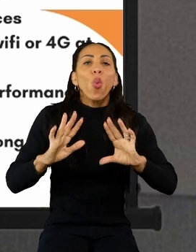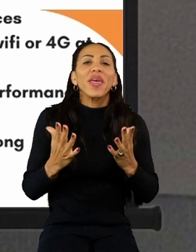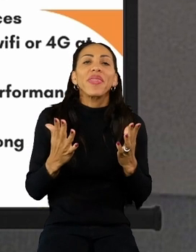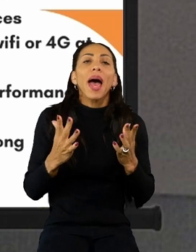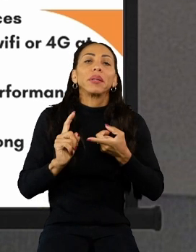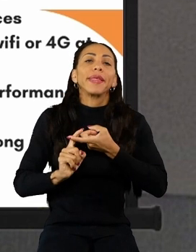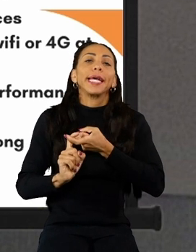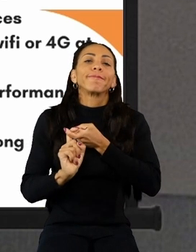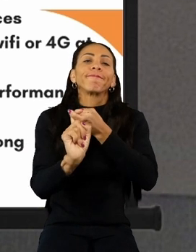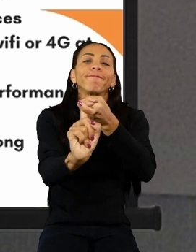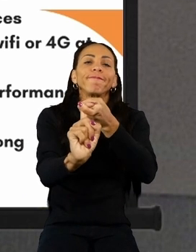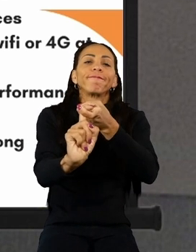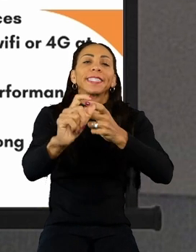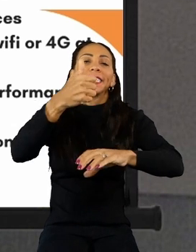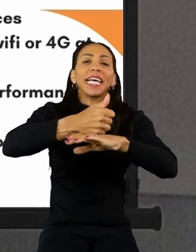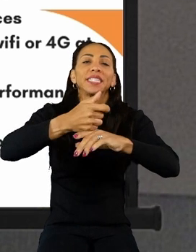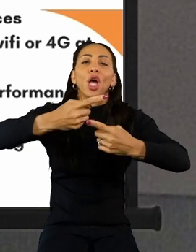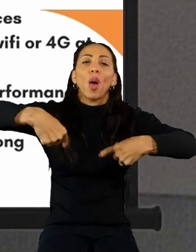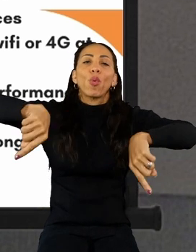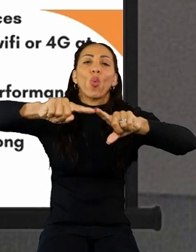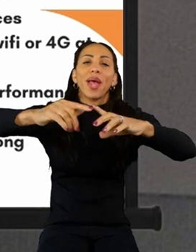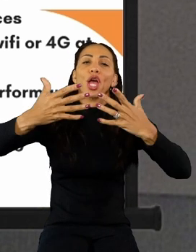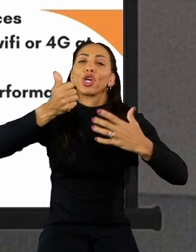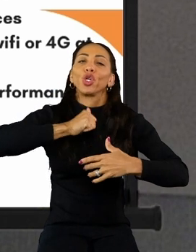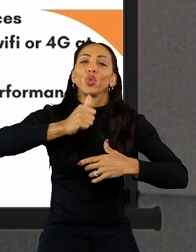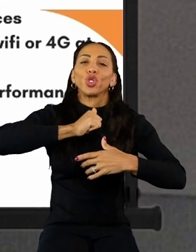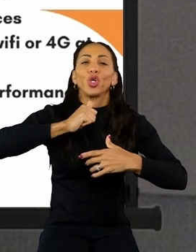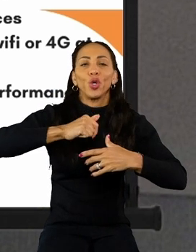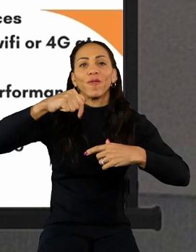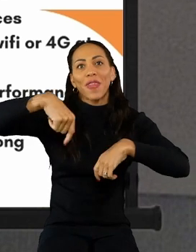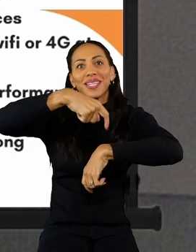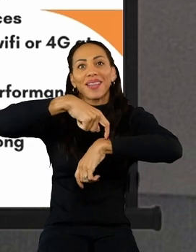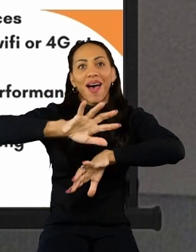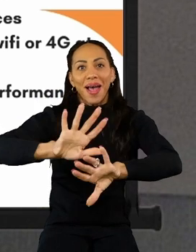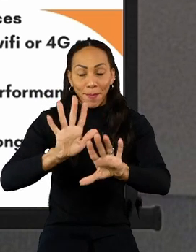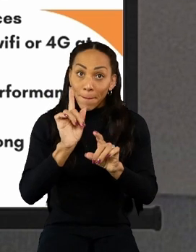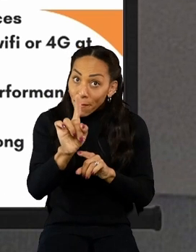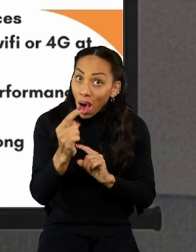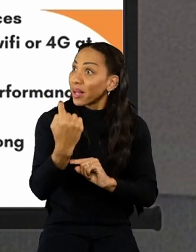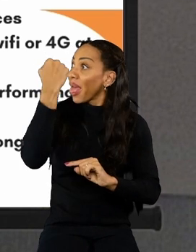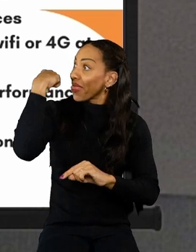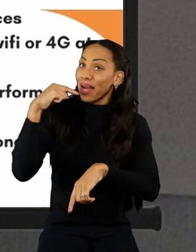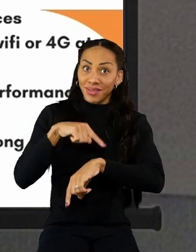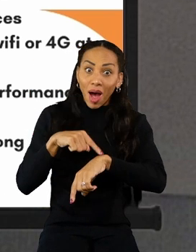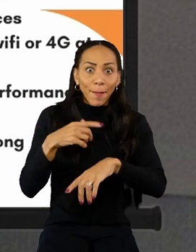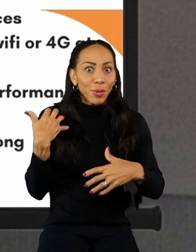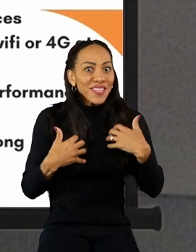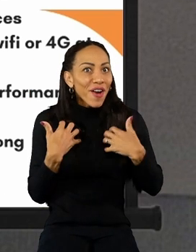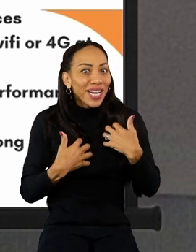quite big, quite experimental without the kind of the stable setup that we would now be used to.